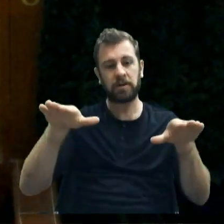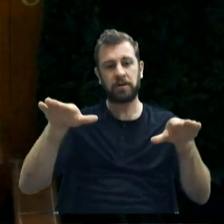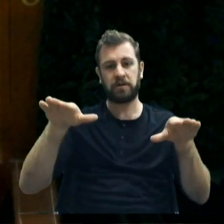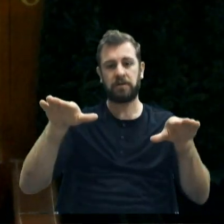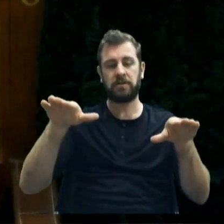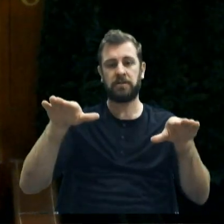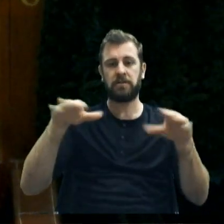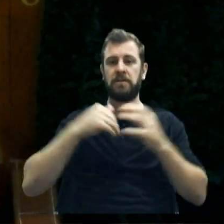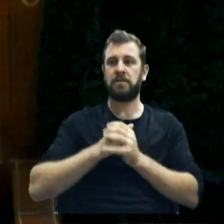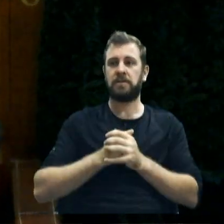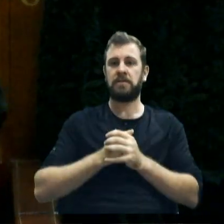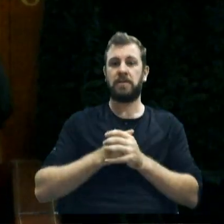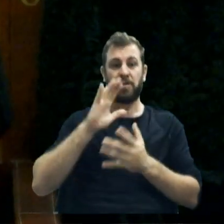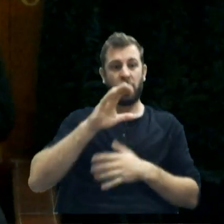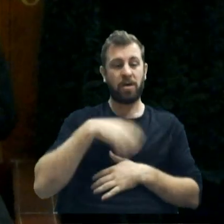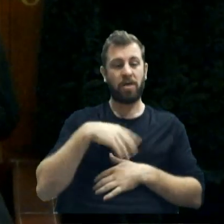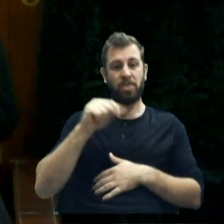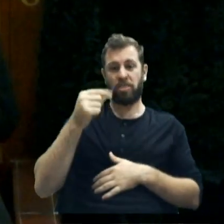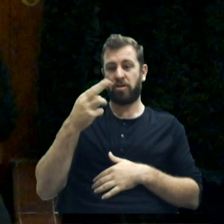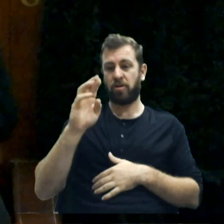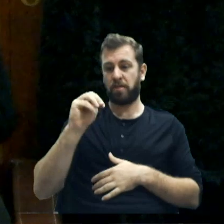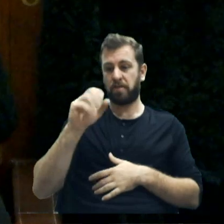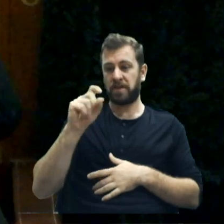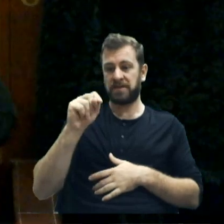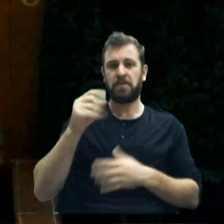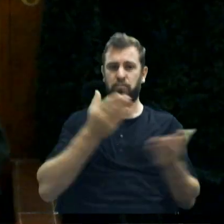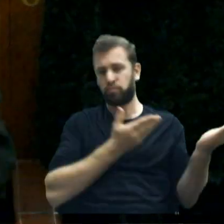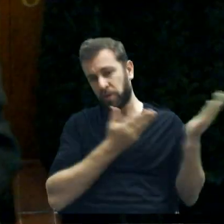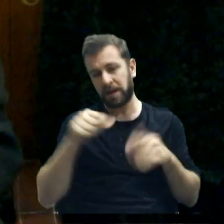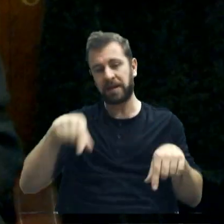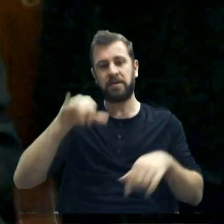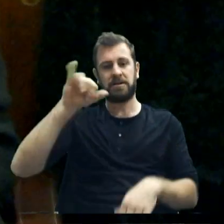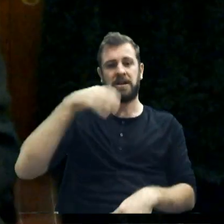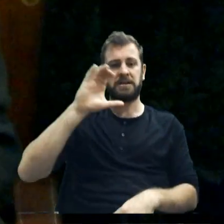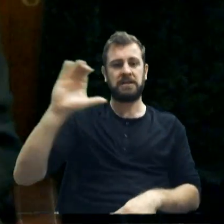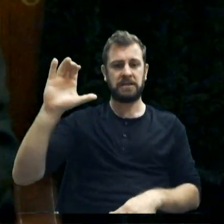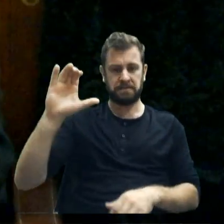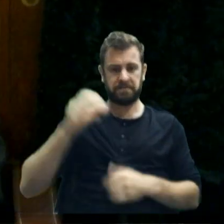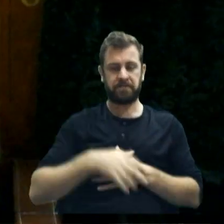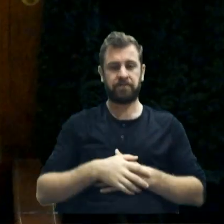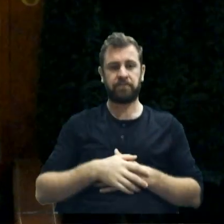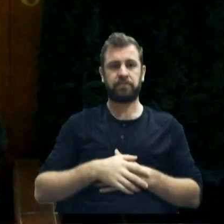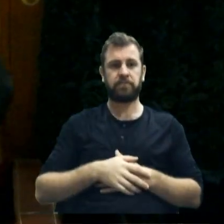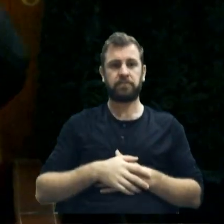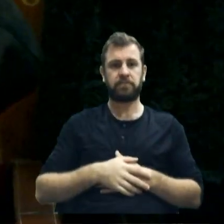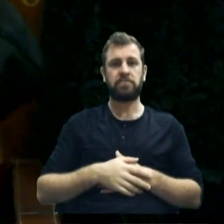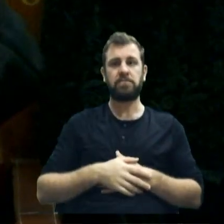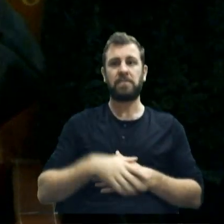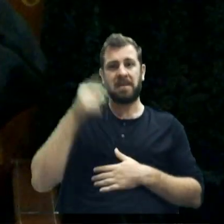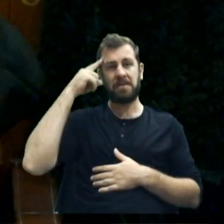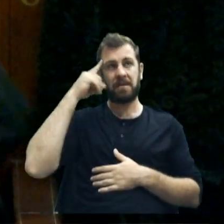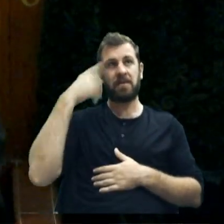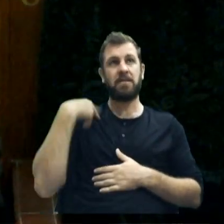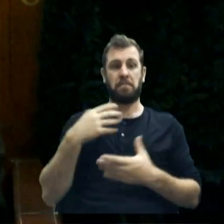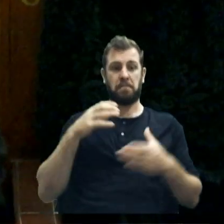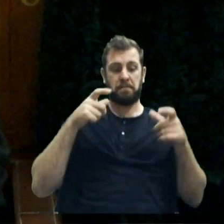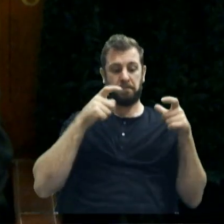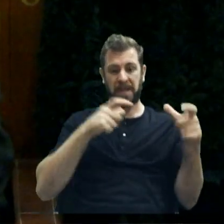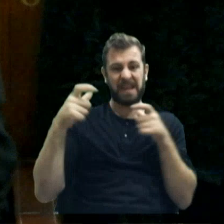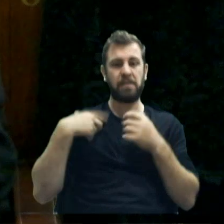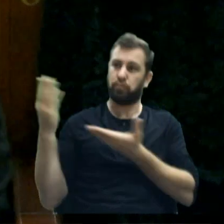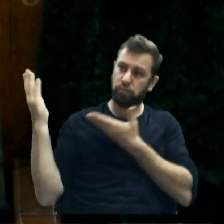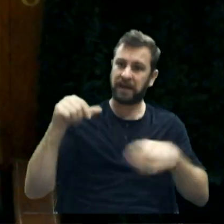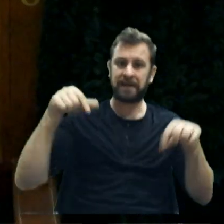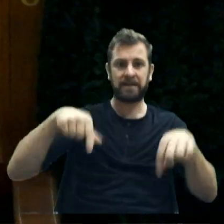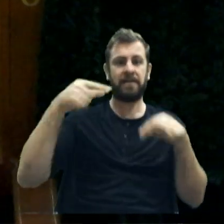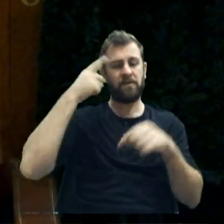JCC. Worried about climate change globally? Bring your own plates when it comes to the month of Ramadan. Think globally, act locally.